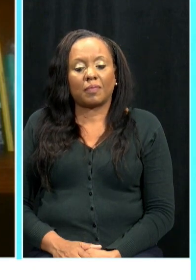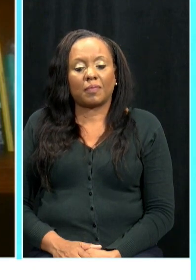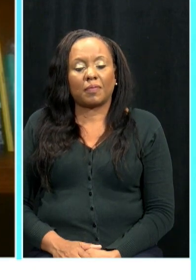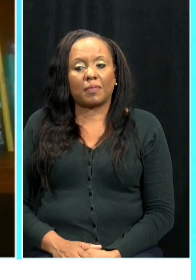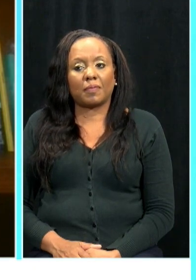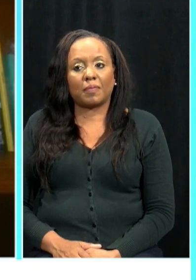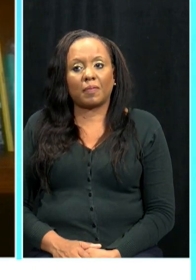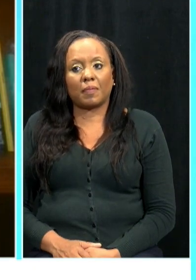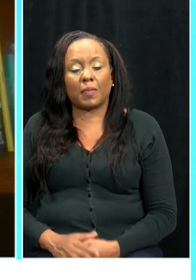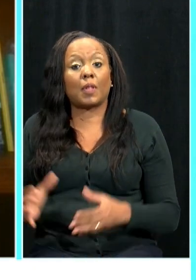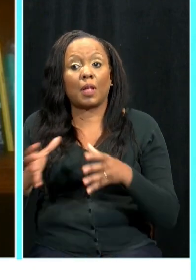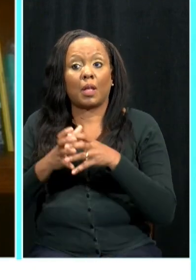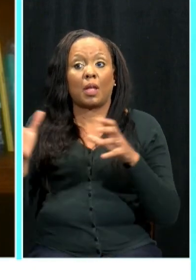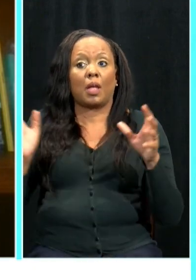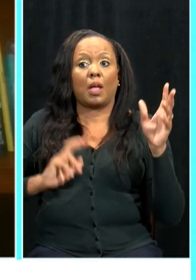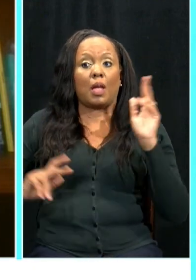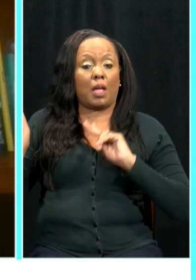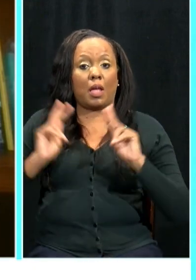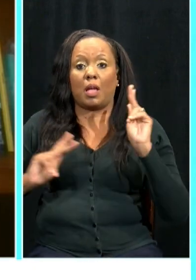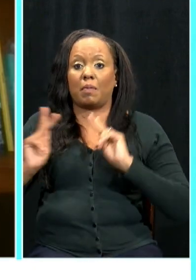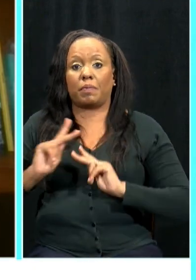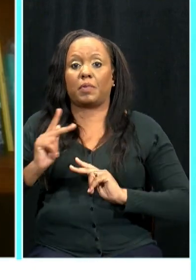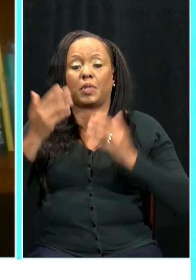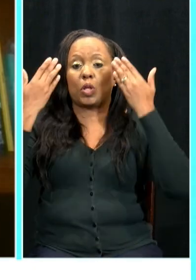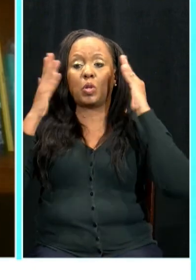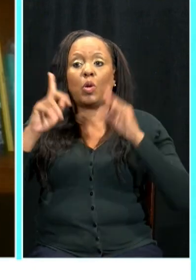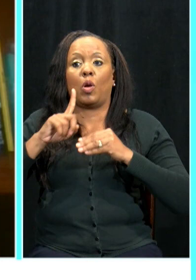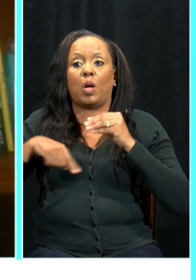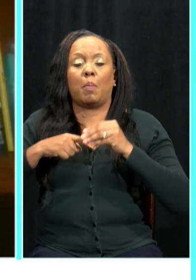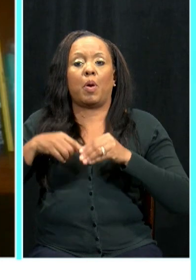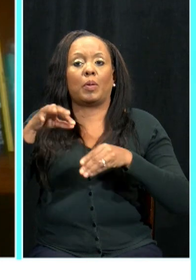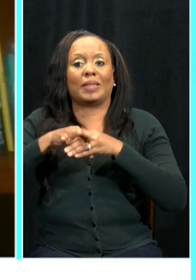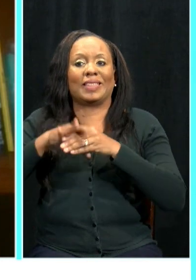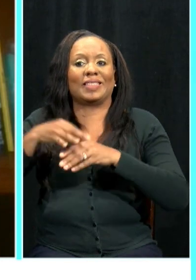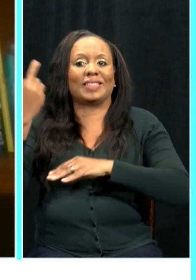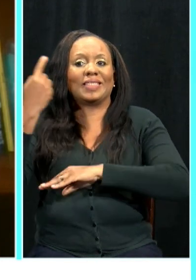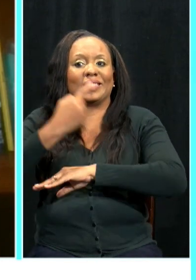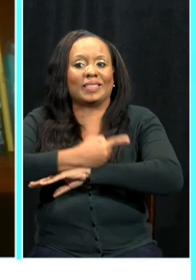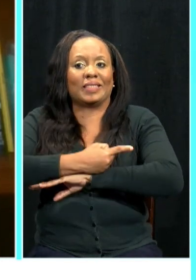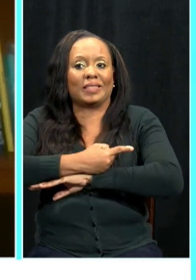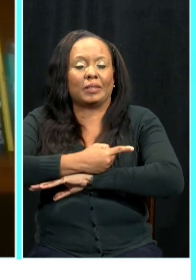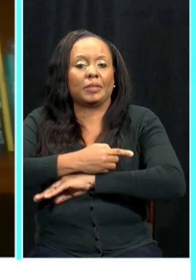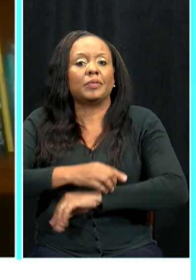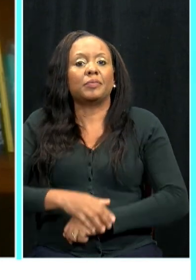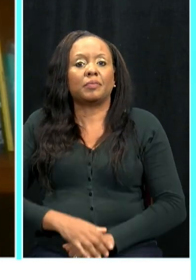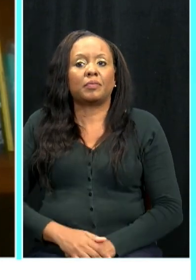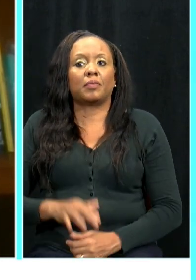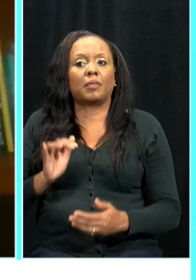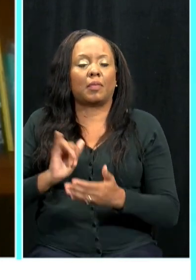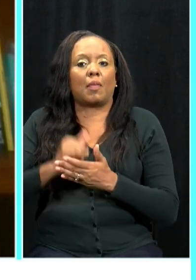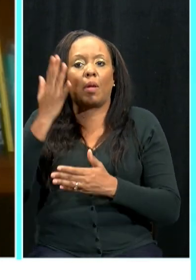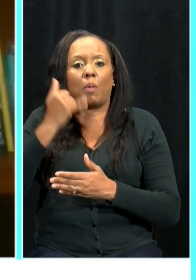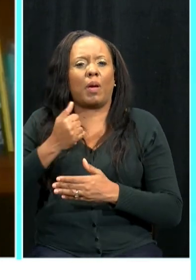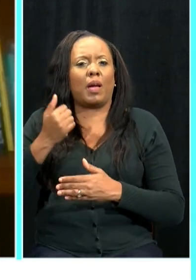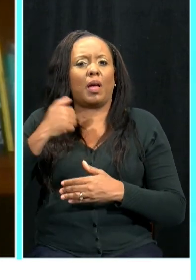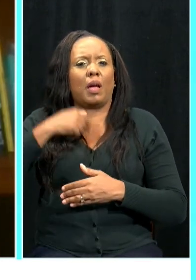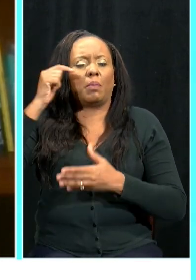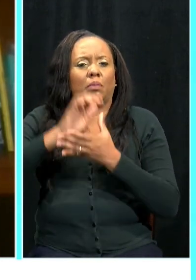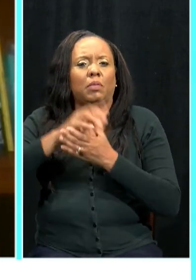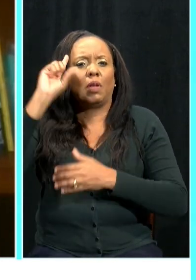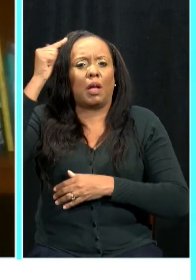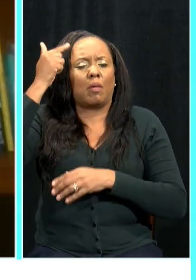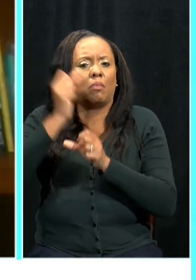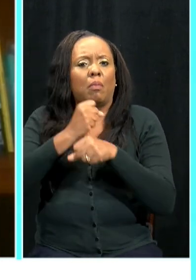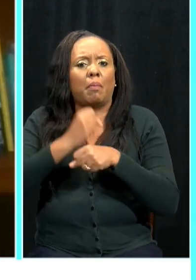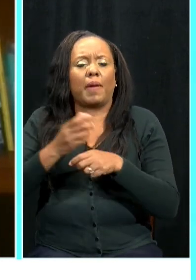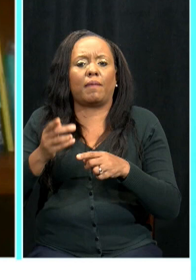rest of us, in a live broadcast. And so they did. I think make some quick decisions, and they had to